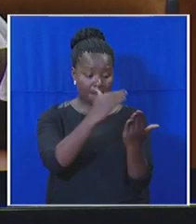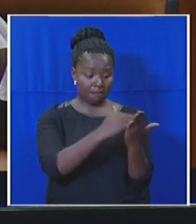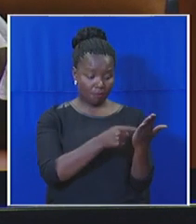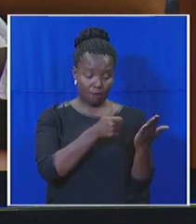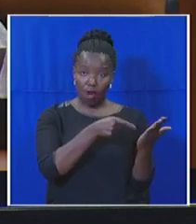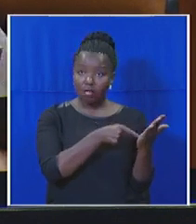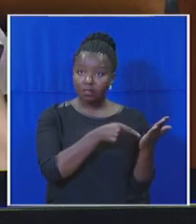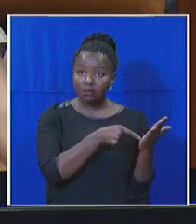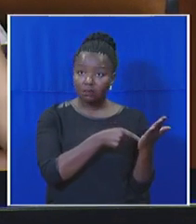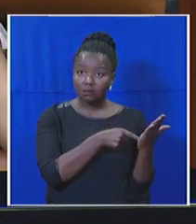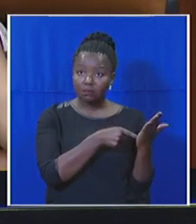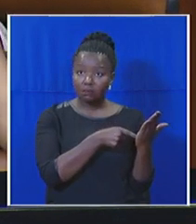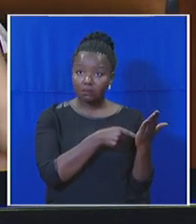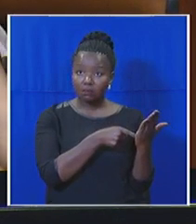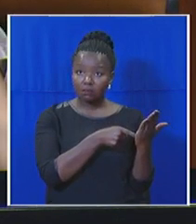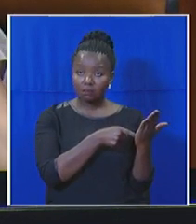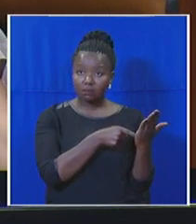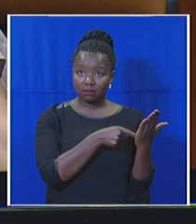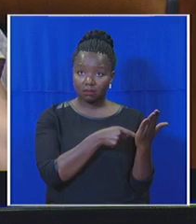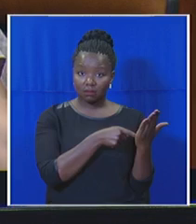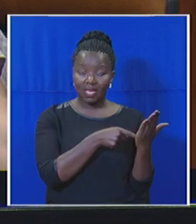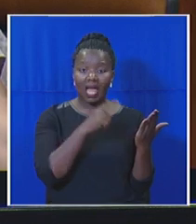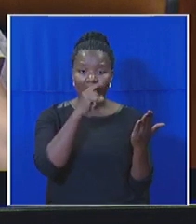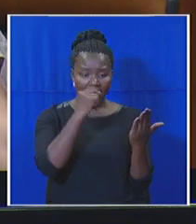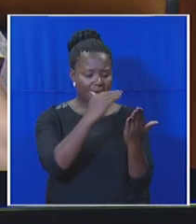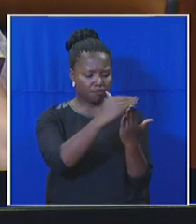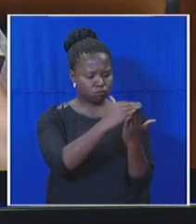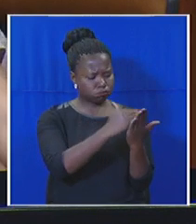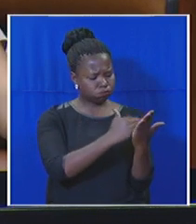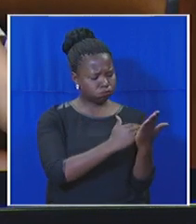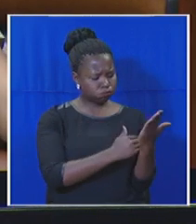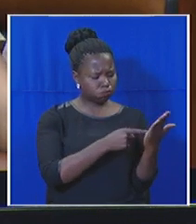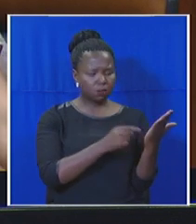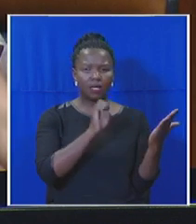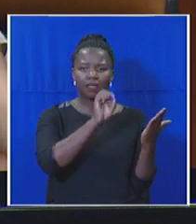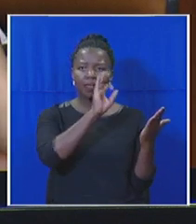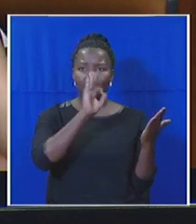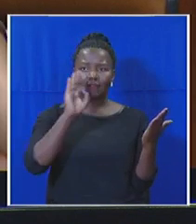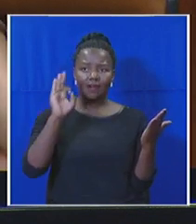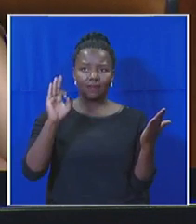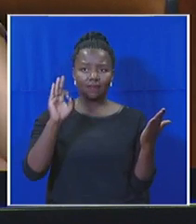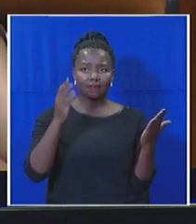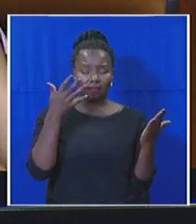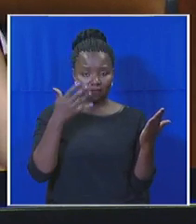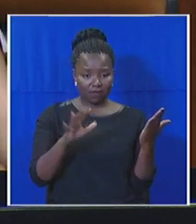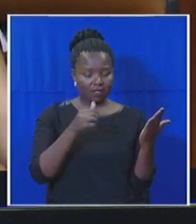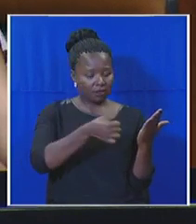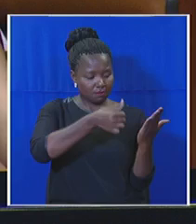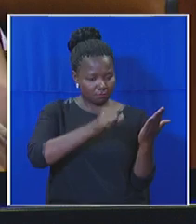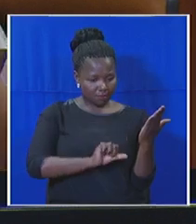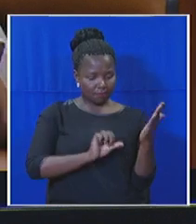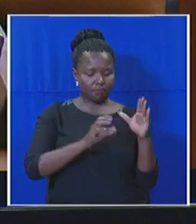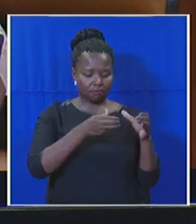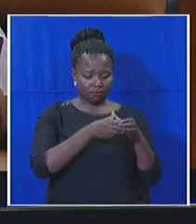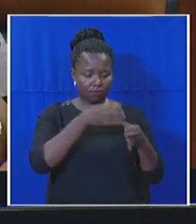seat. There is a long list of EFF names. I am now calling the next party.